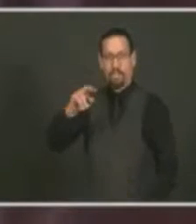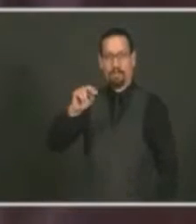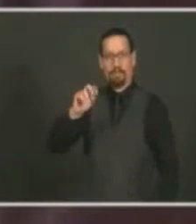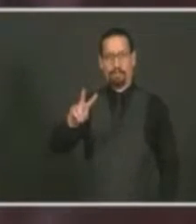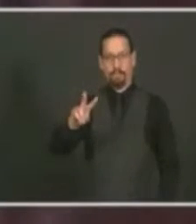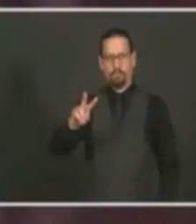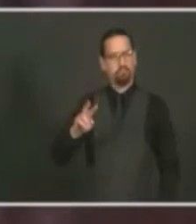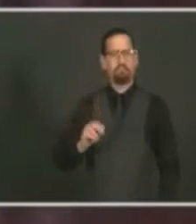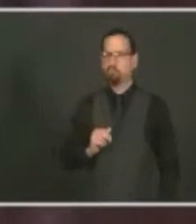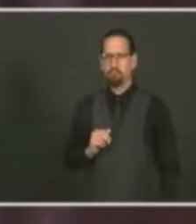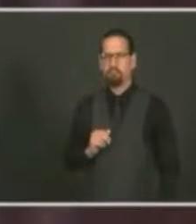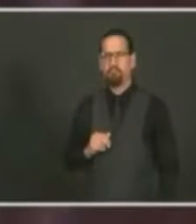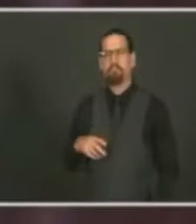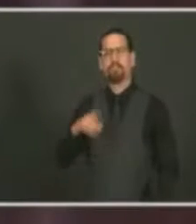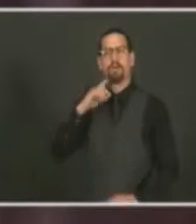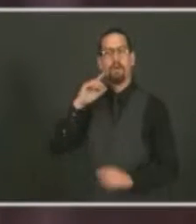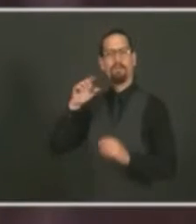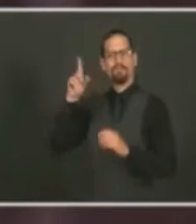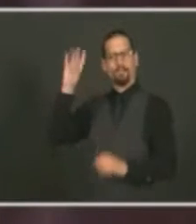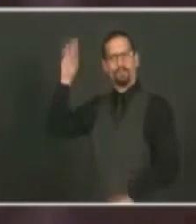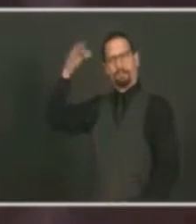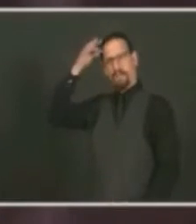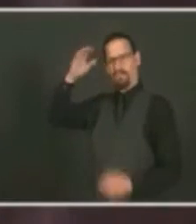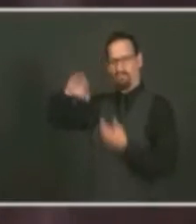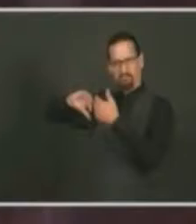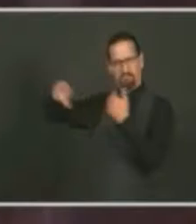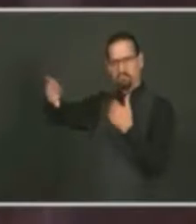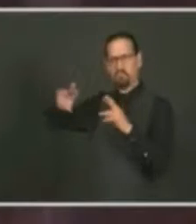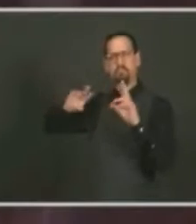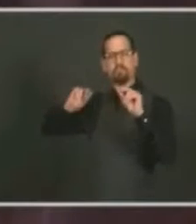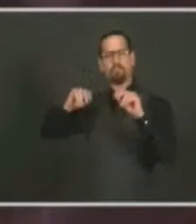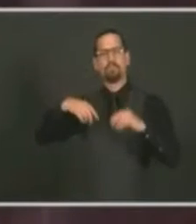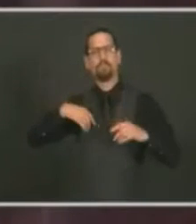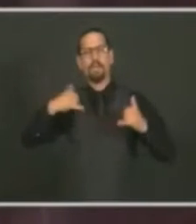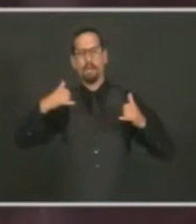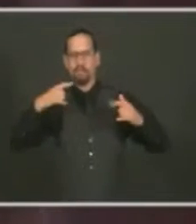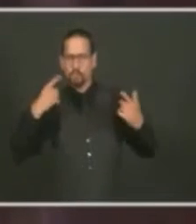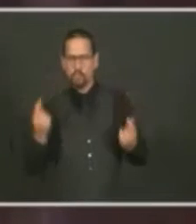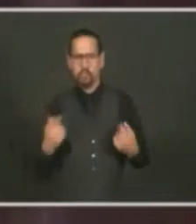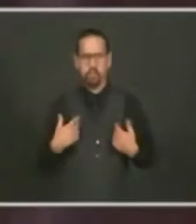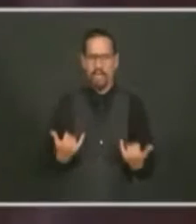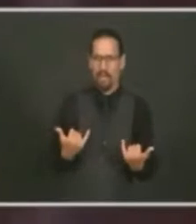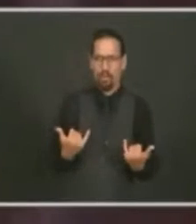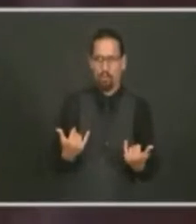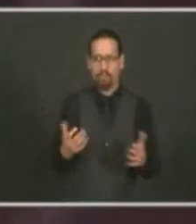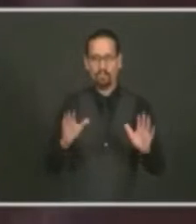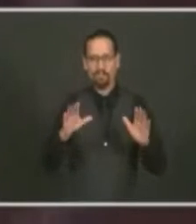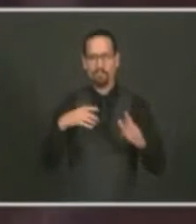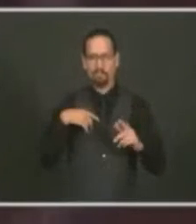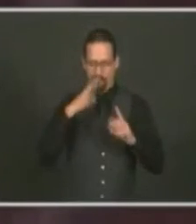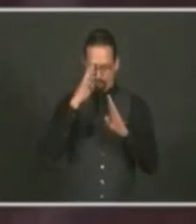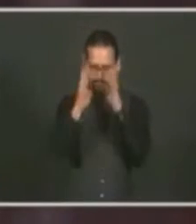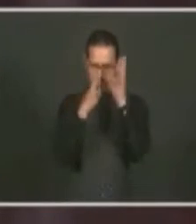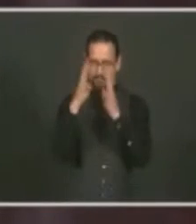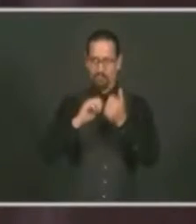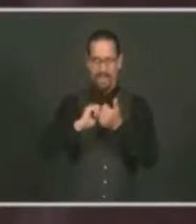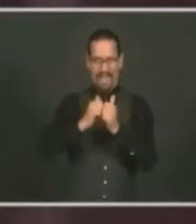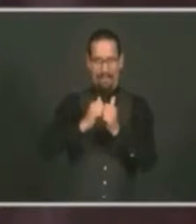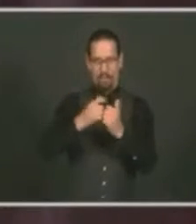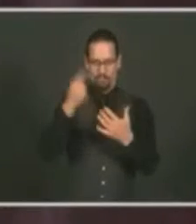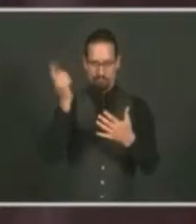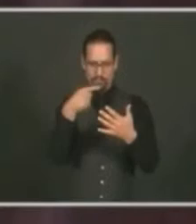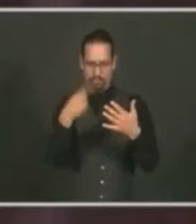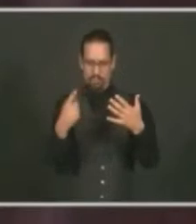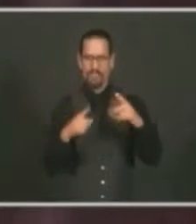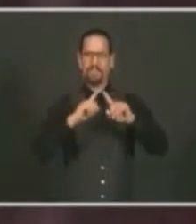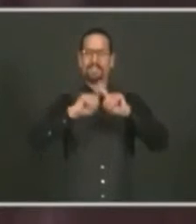absent any additional federal stimulus. So what we are doing now is putting together different scenarios. If you